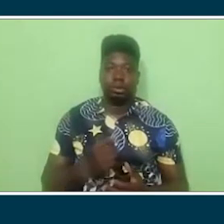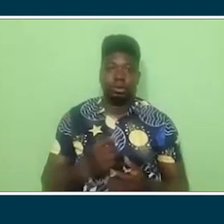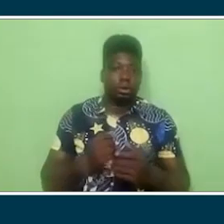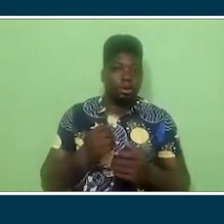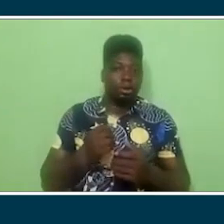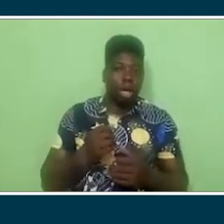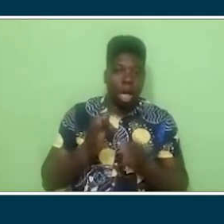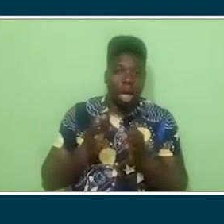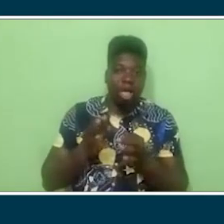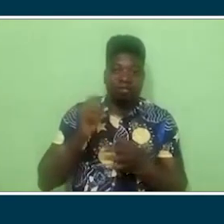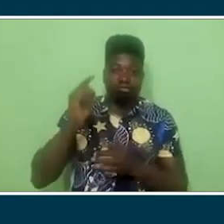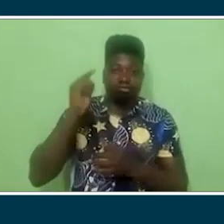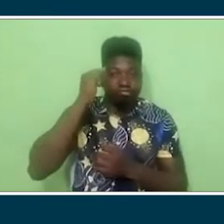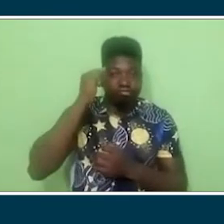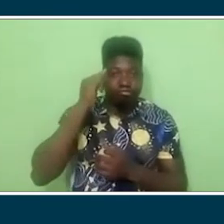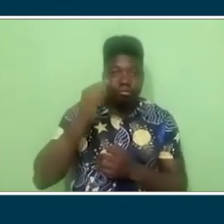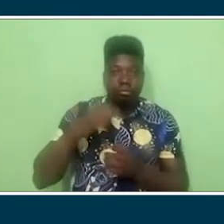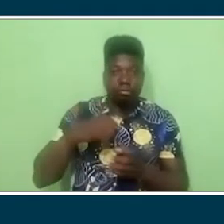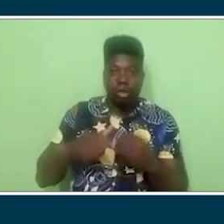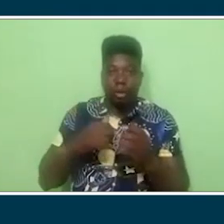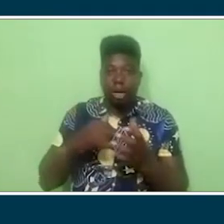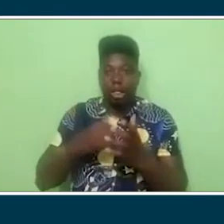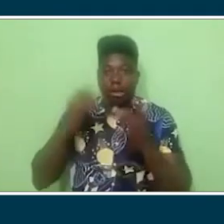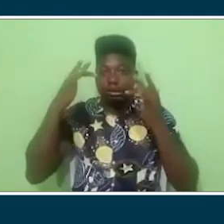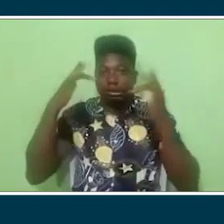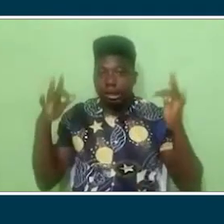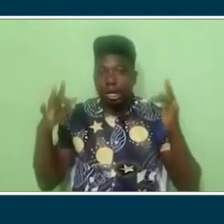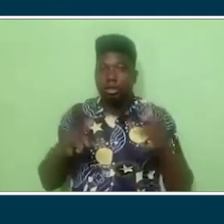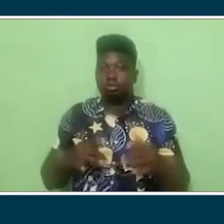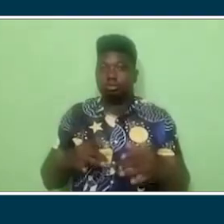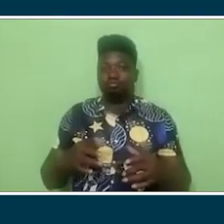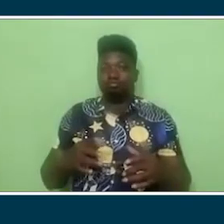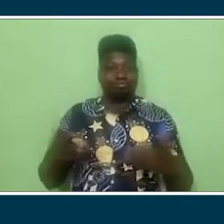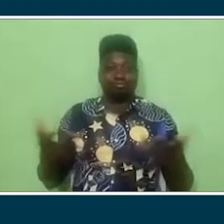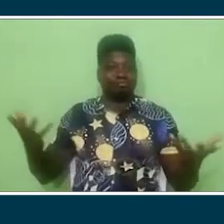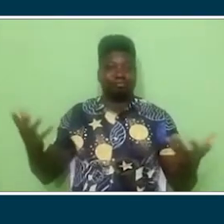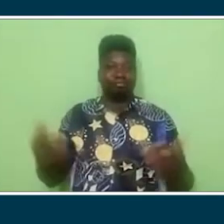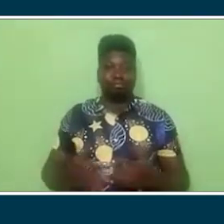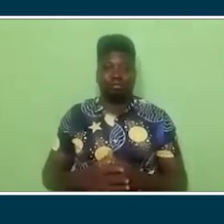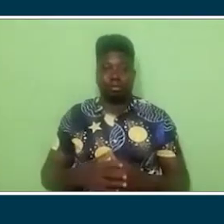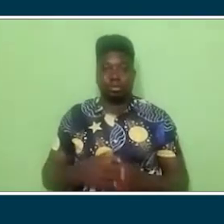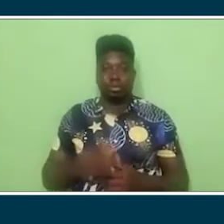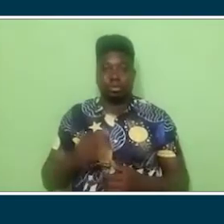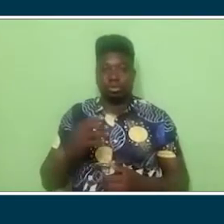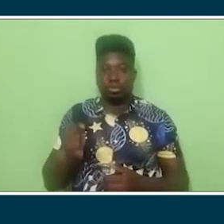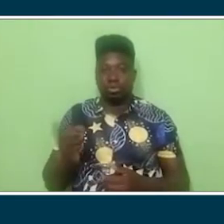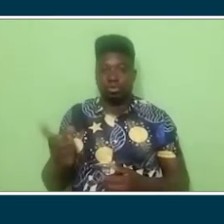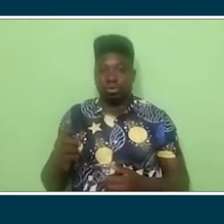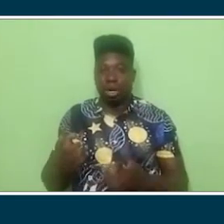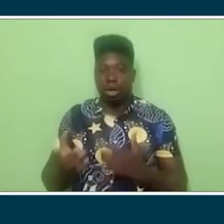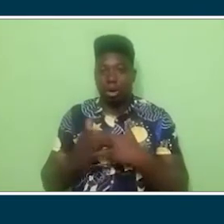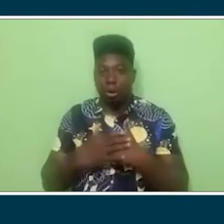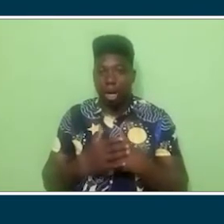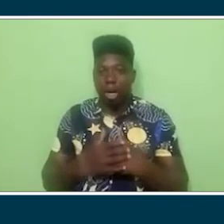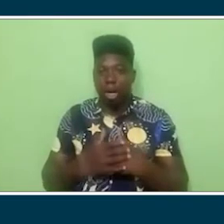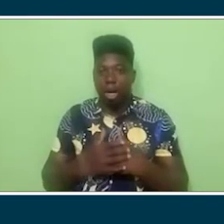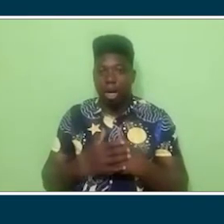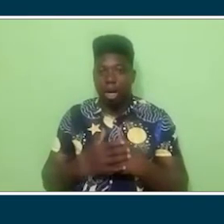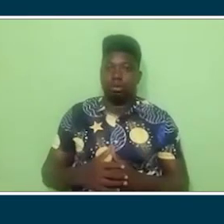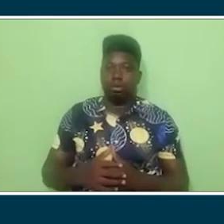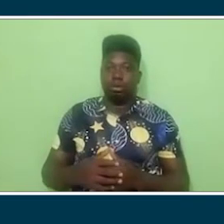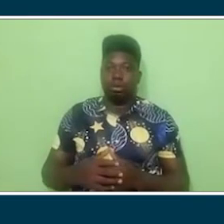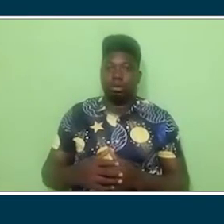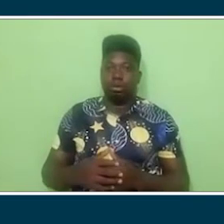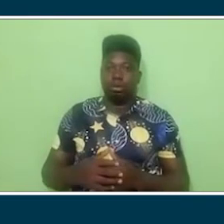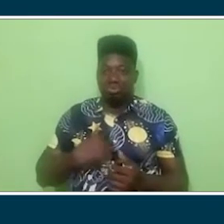awful lot like the industrial prison complex sequence. So this is where we come back to Nicole's assertion that we are actually looking at